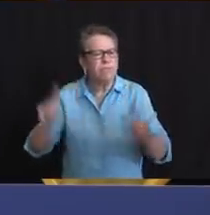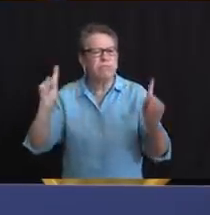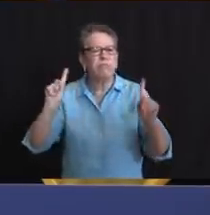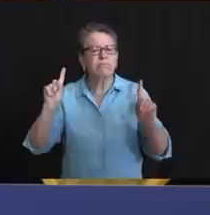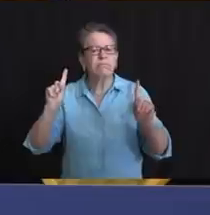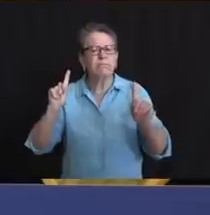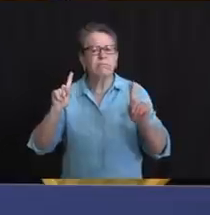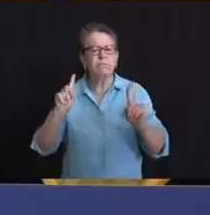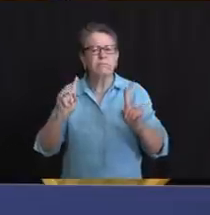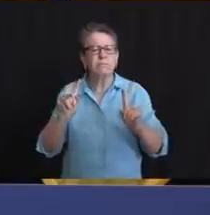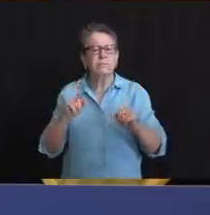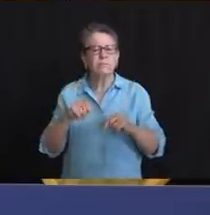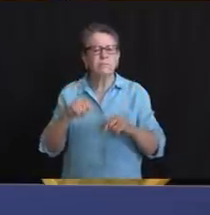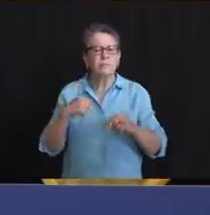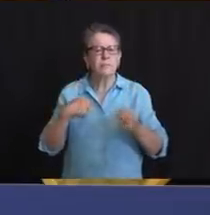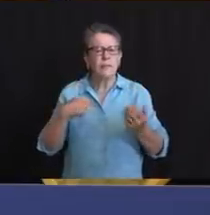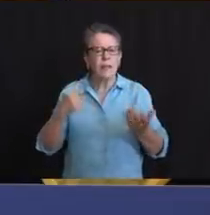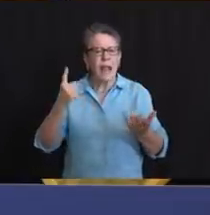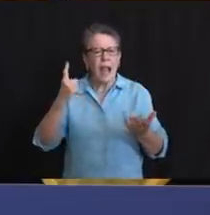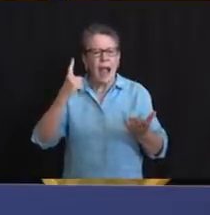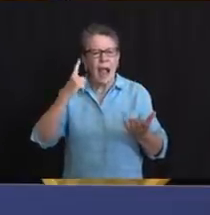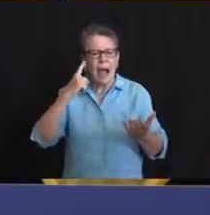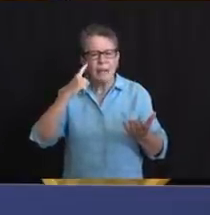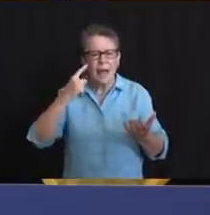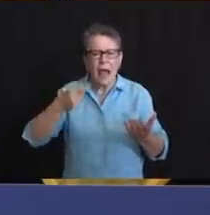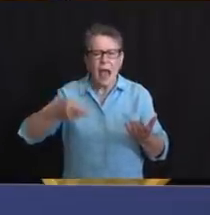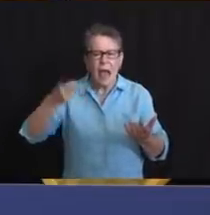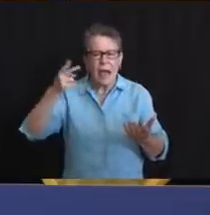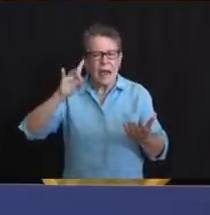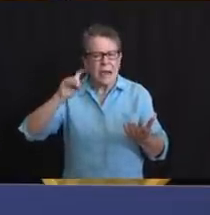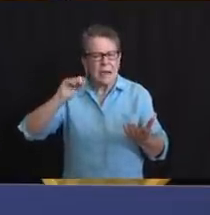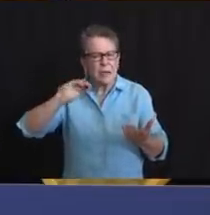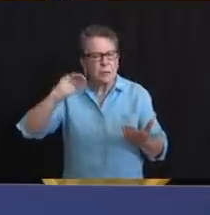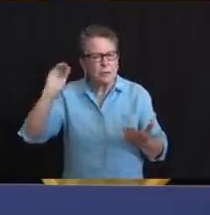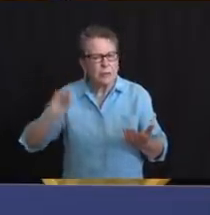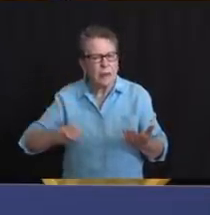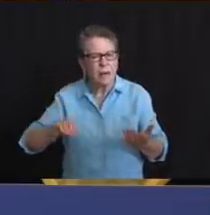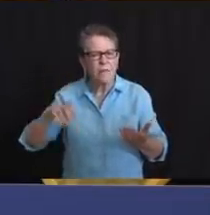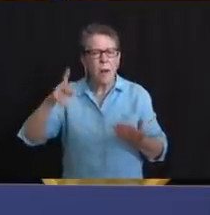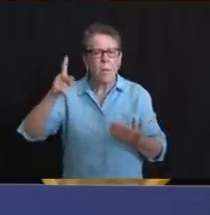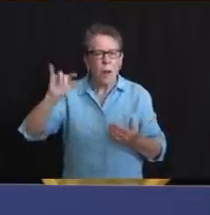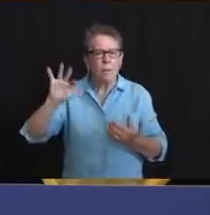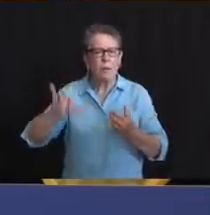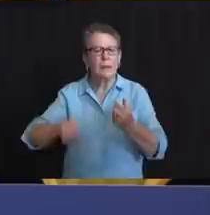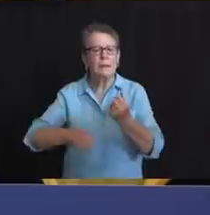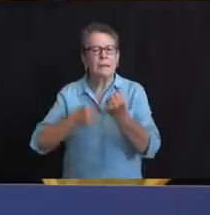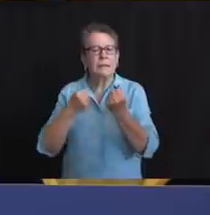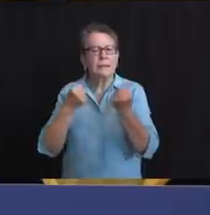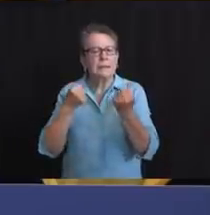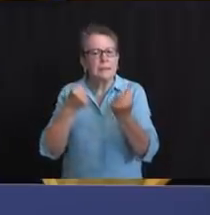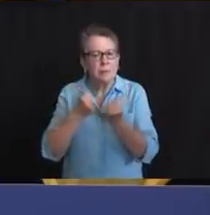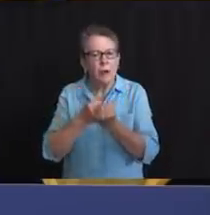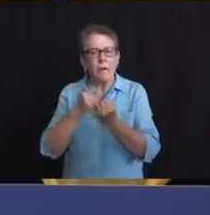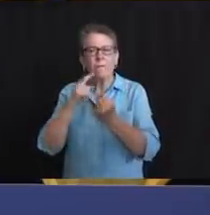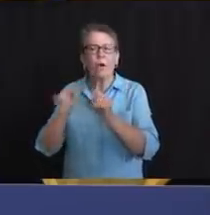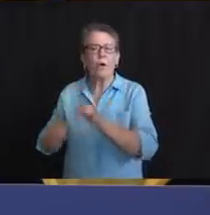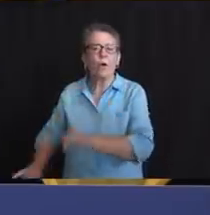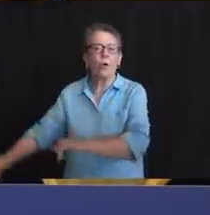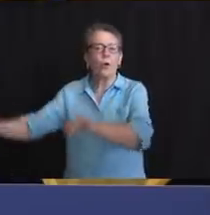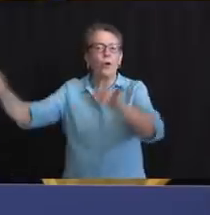of public support, such as universal background checks, on the one